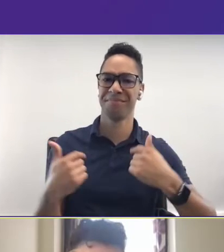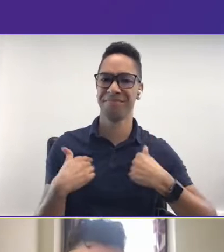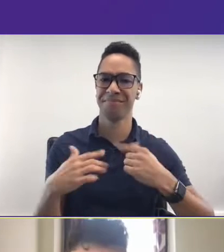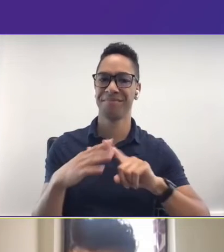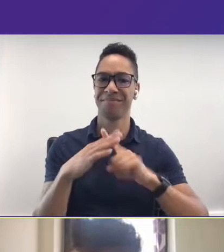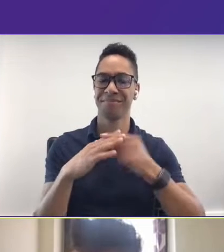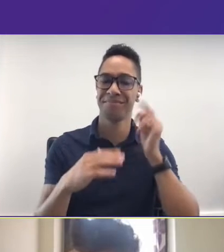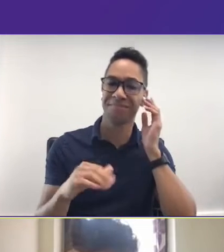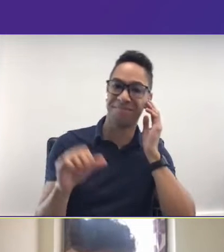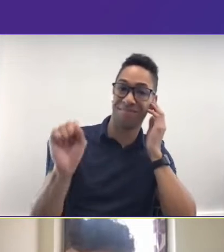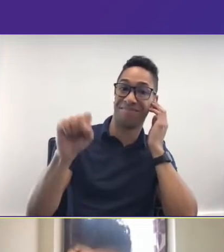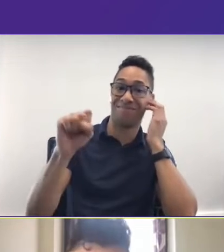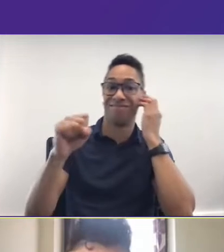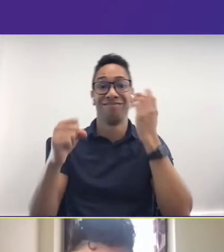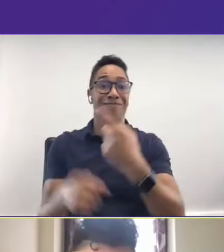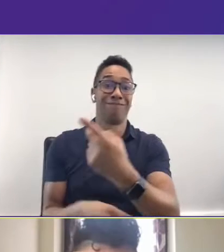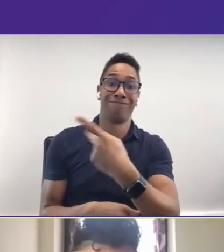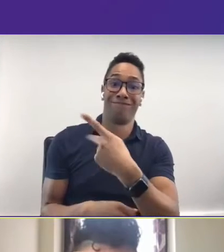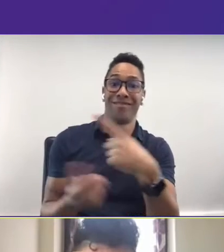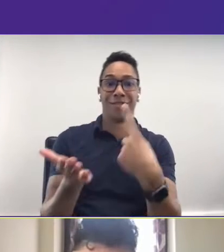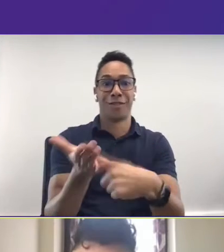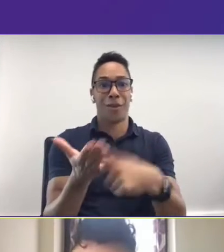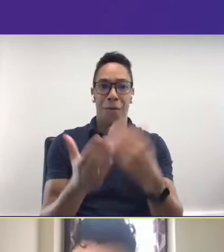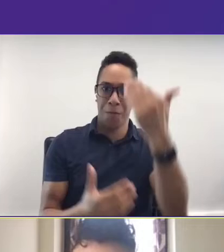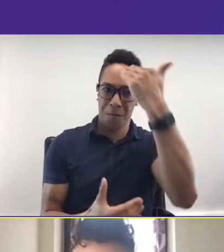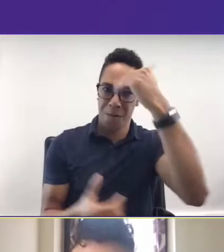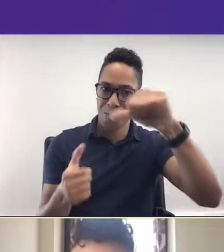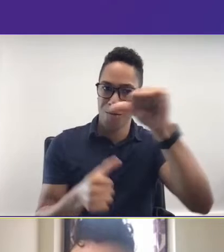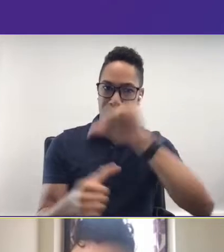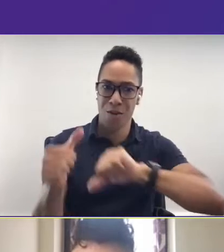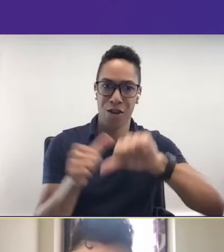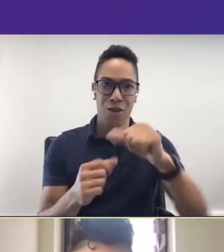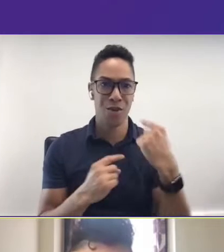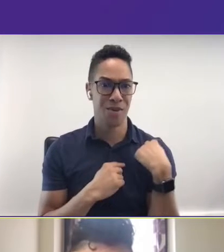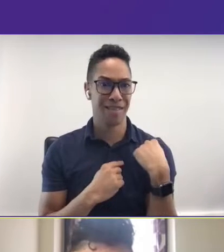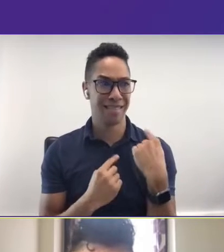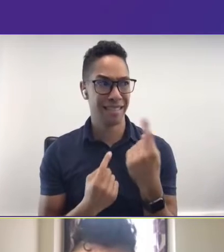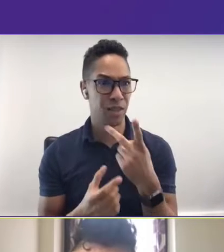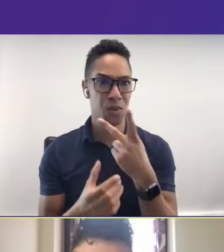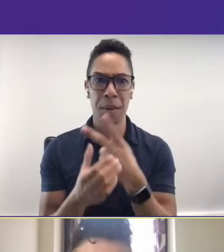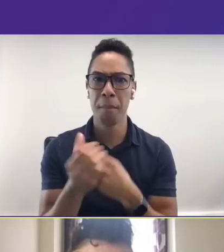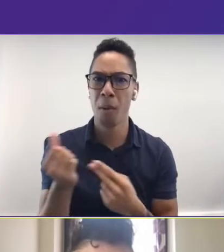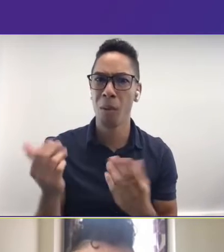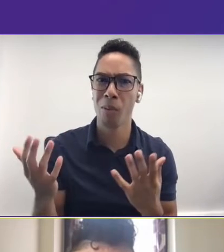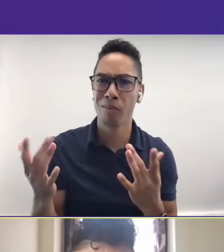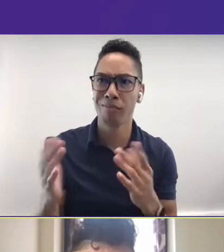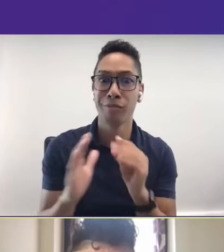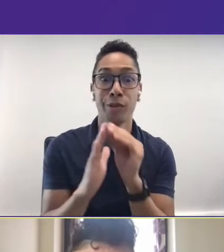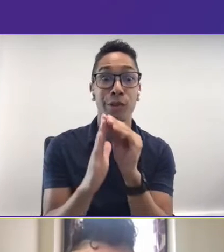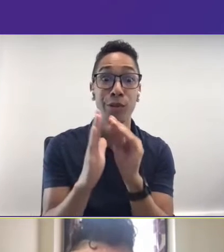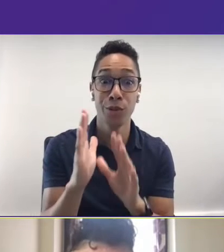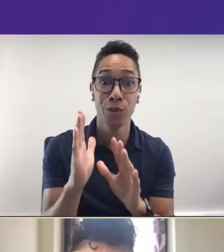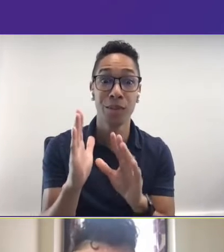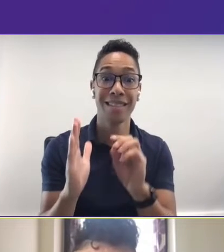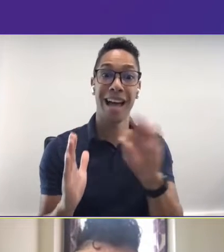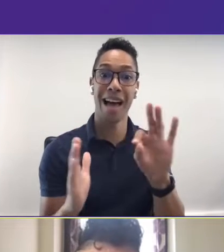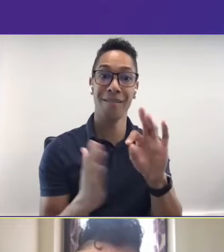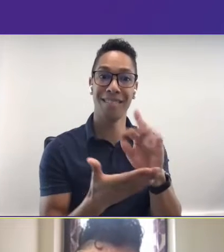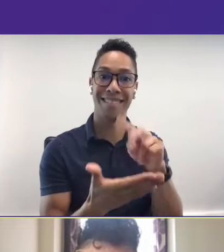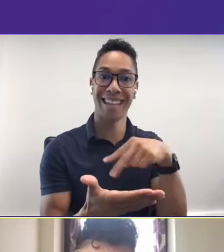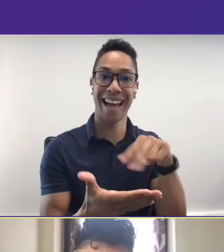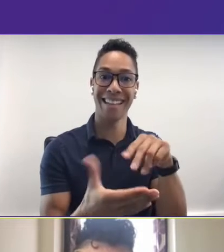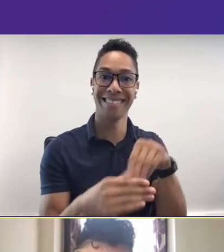Yeah, I mean, Carmen and I, we were talking, we've known each other since we were both kind of students of dance in New York,